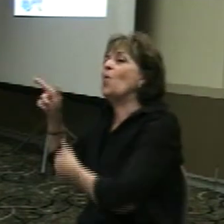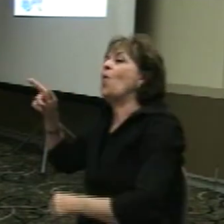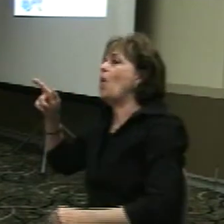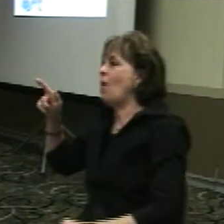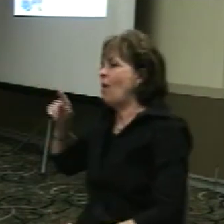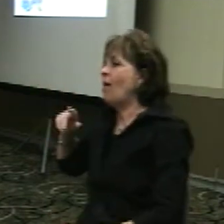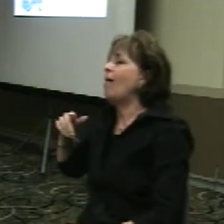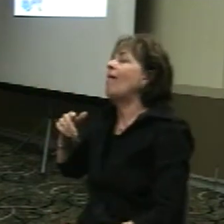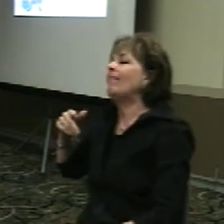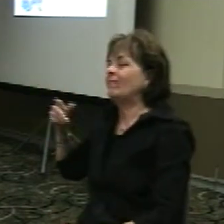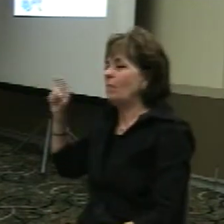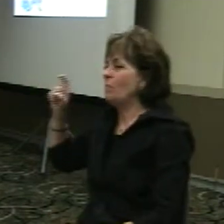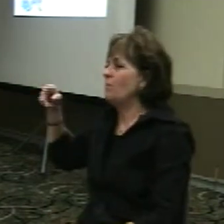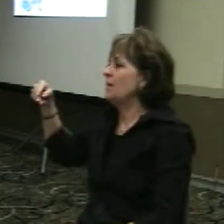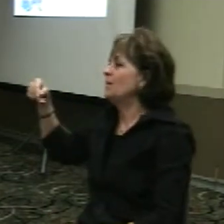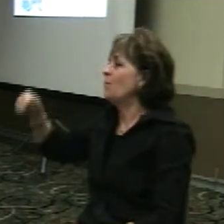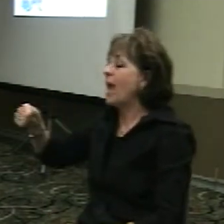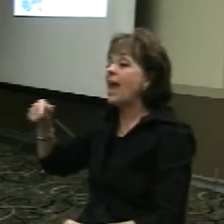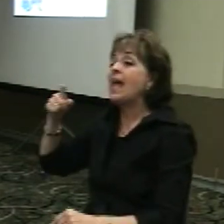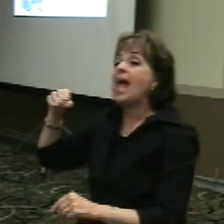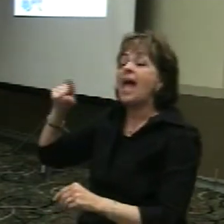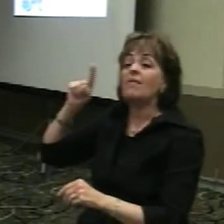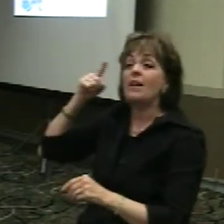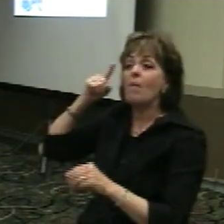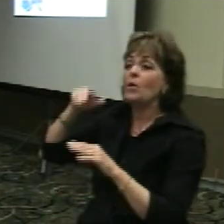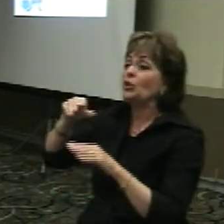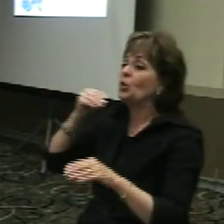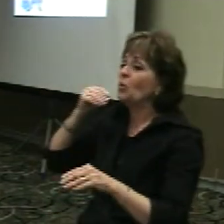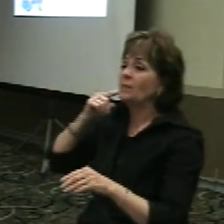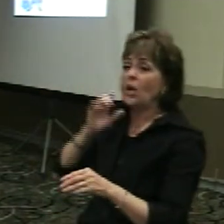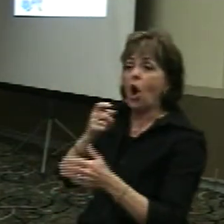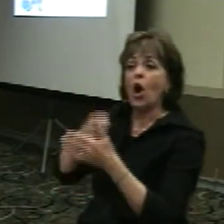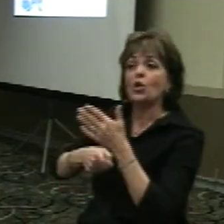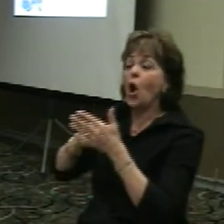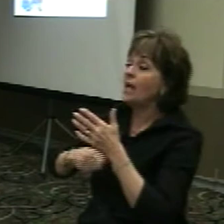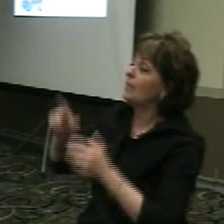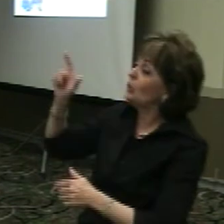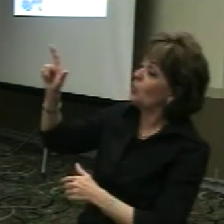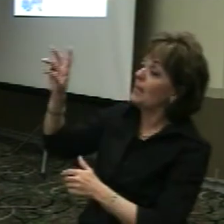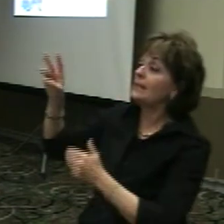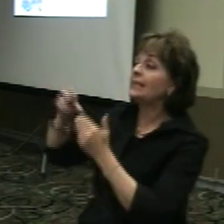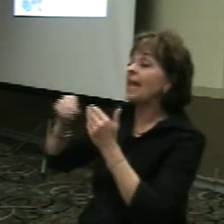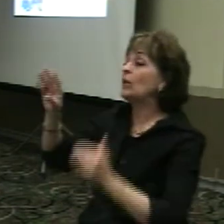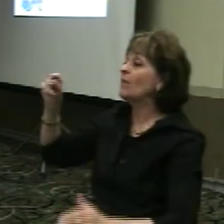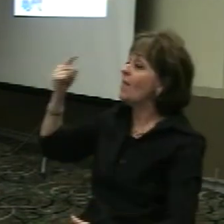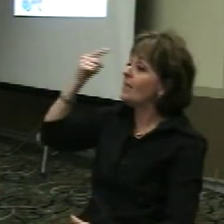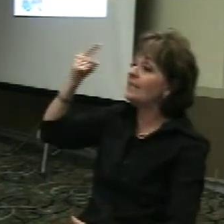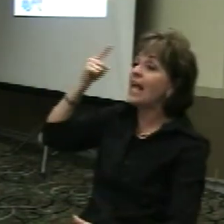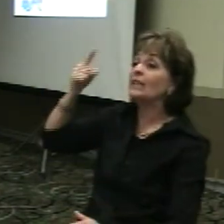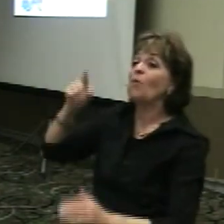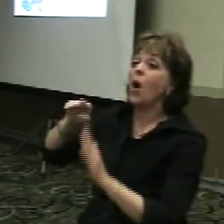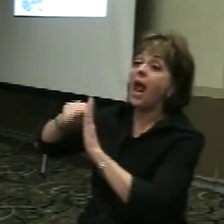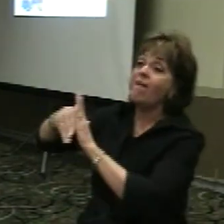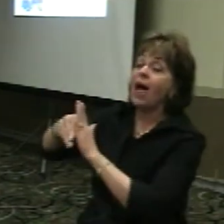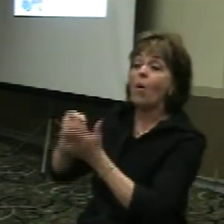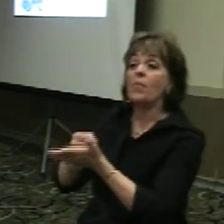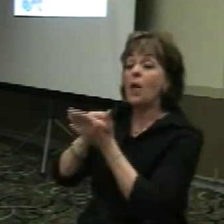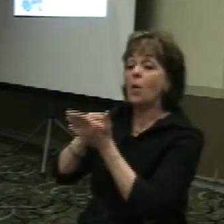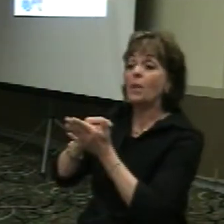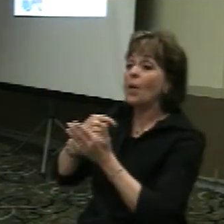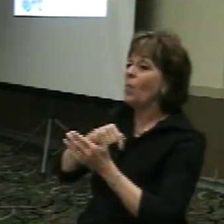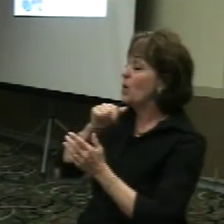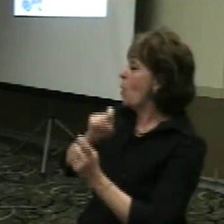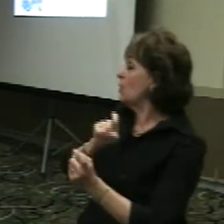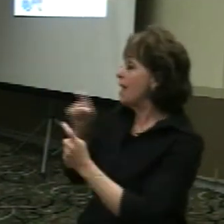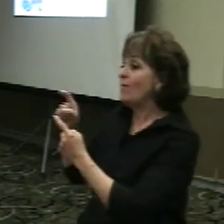hook. And agencies such as Covenant Children's Home said, our cost is $26.50 for a half hour of therapy. We don't give it to